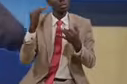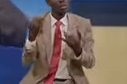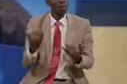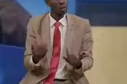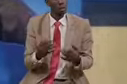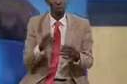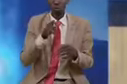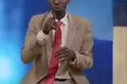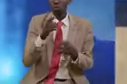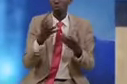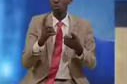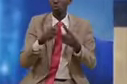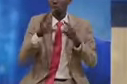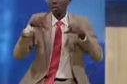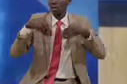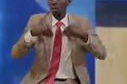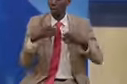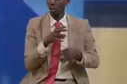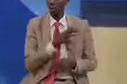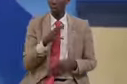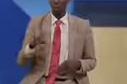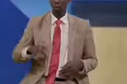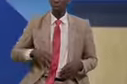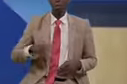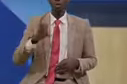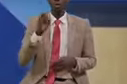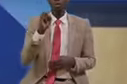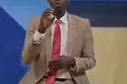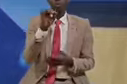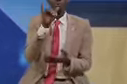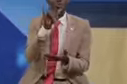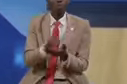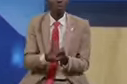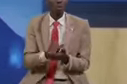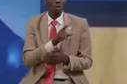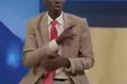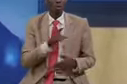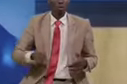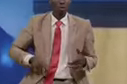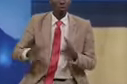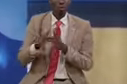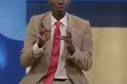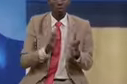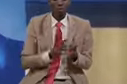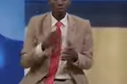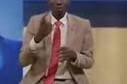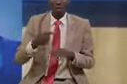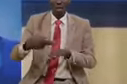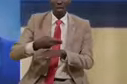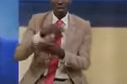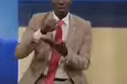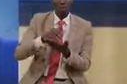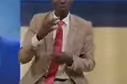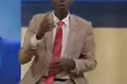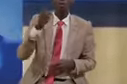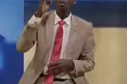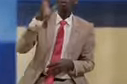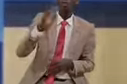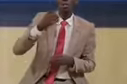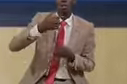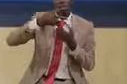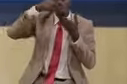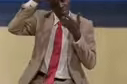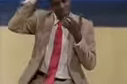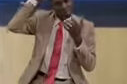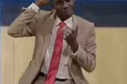so that the Lord Jesus, the Lamb of God, the Lion of the